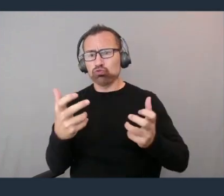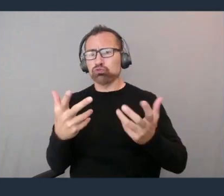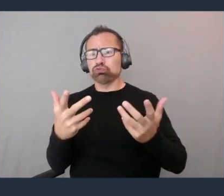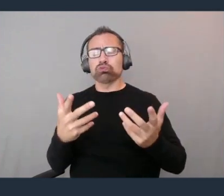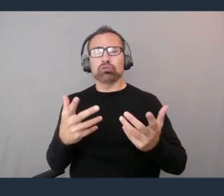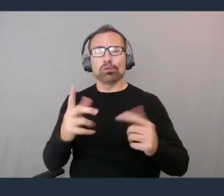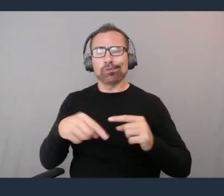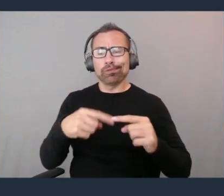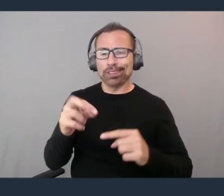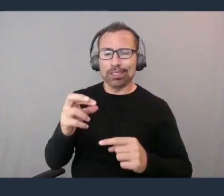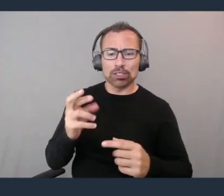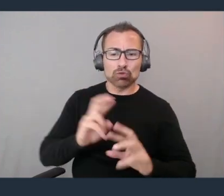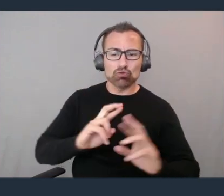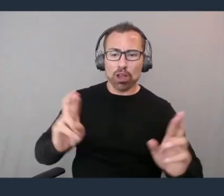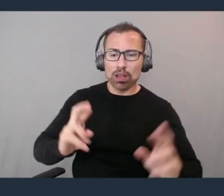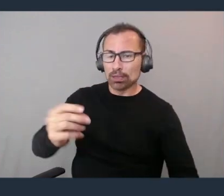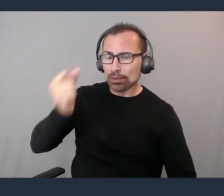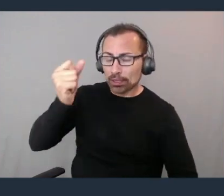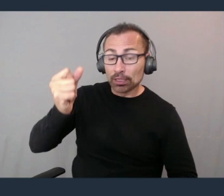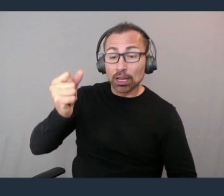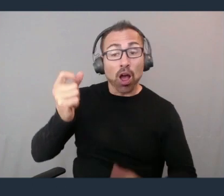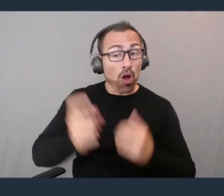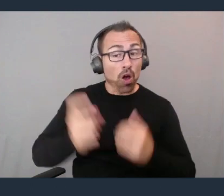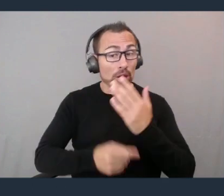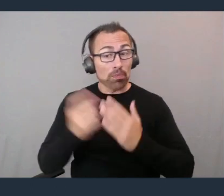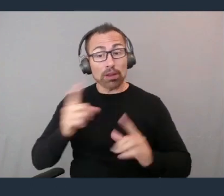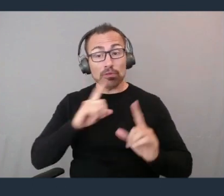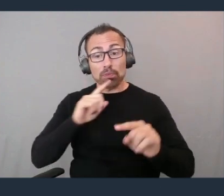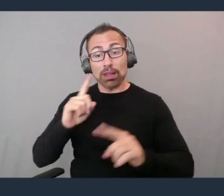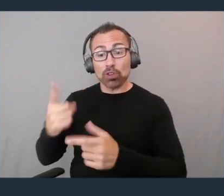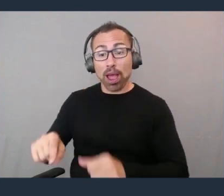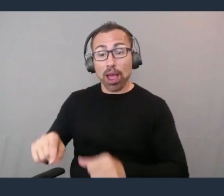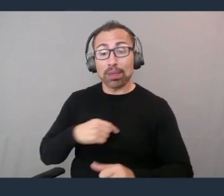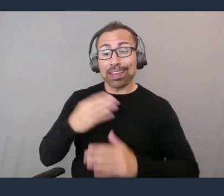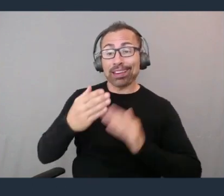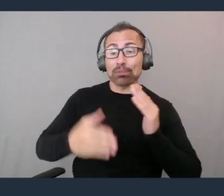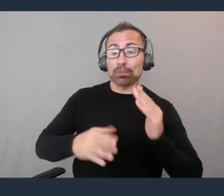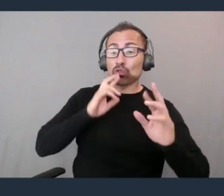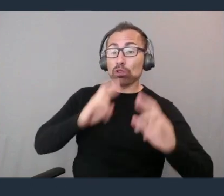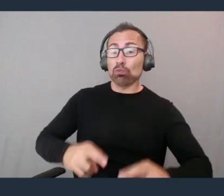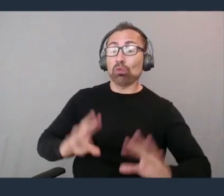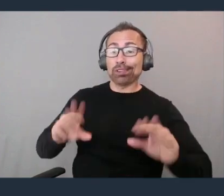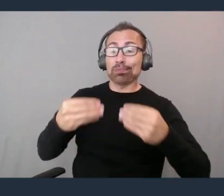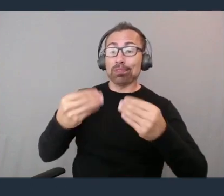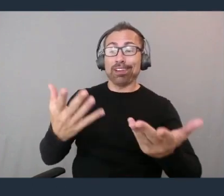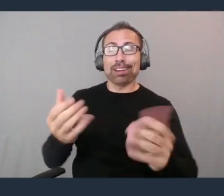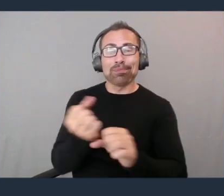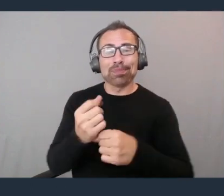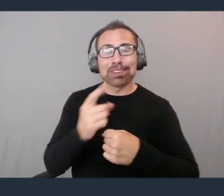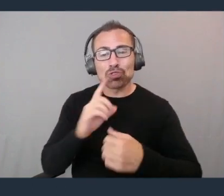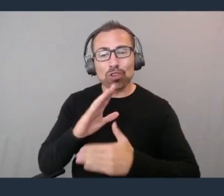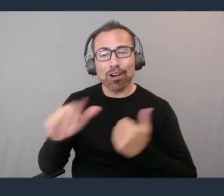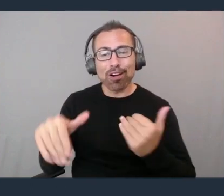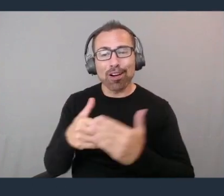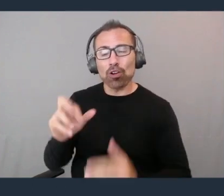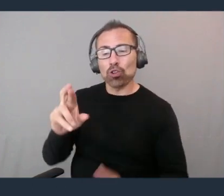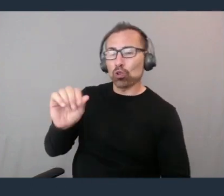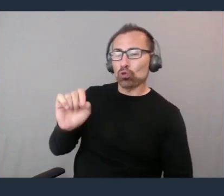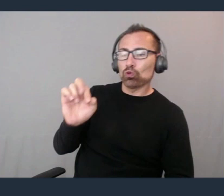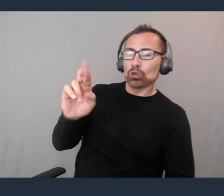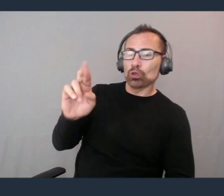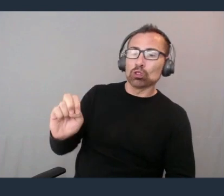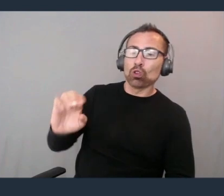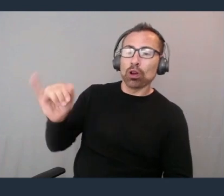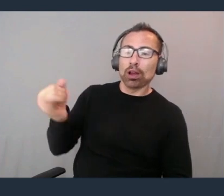happening and a completion report is provided, which means that you can ensure all of your restore object requests have been successfully